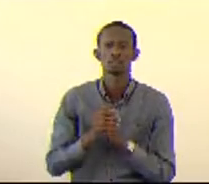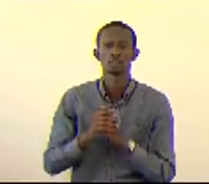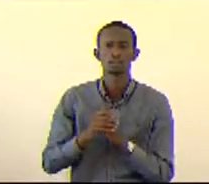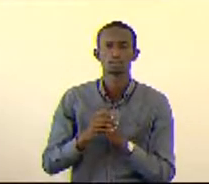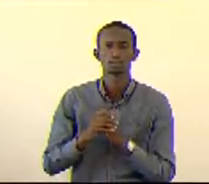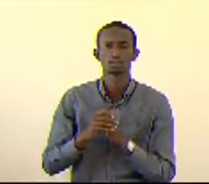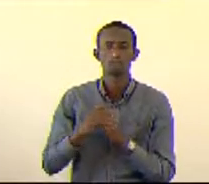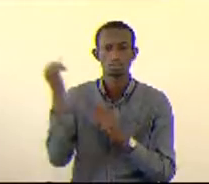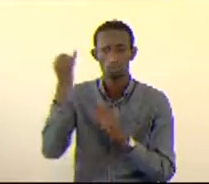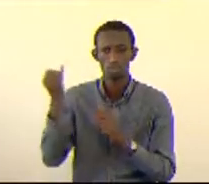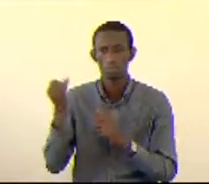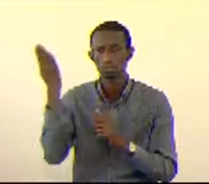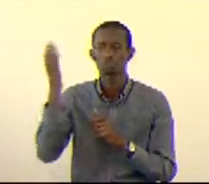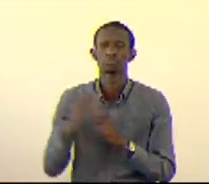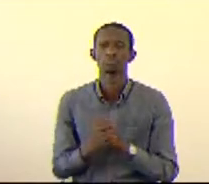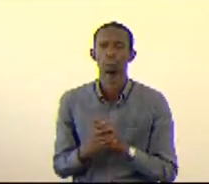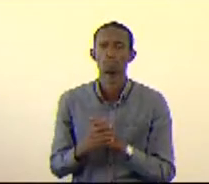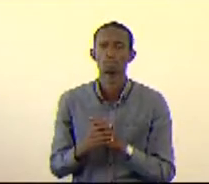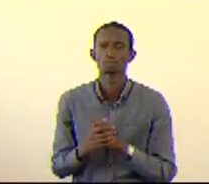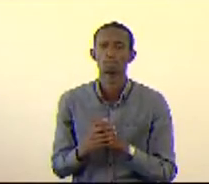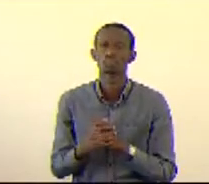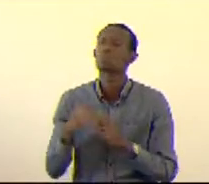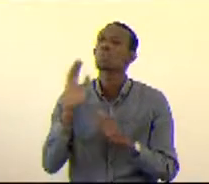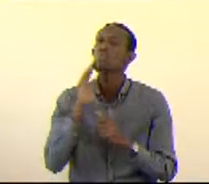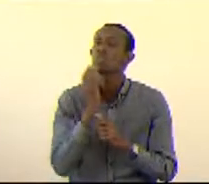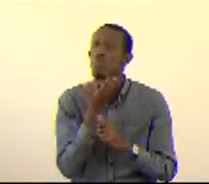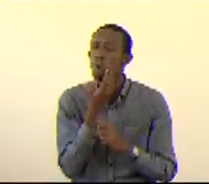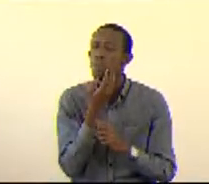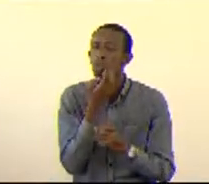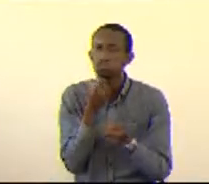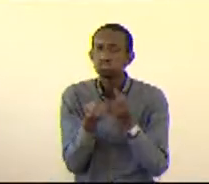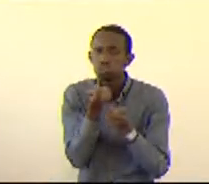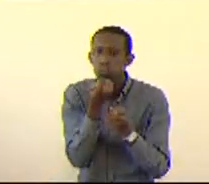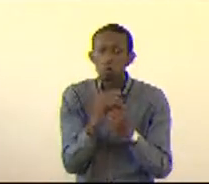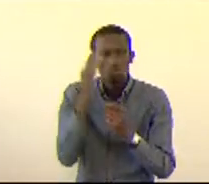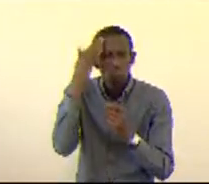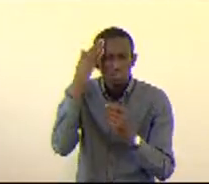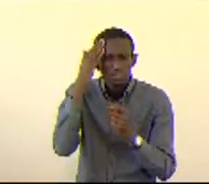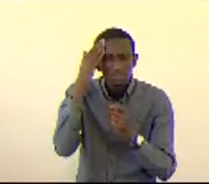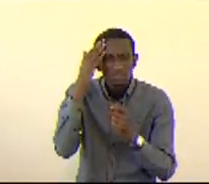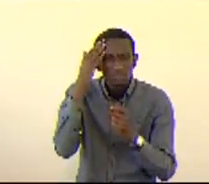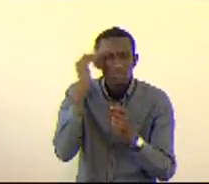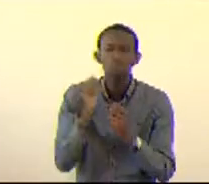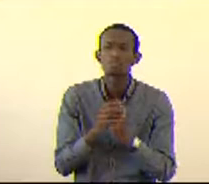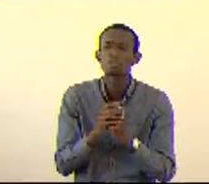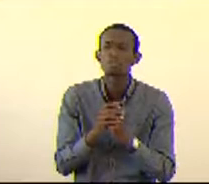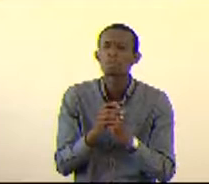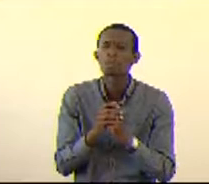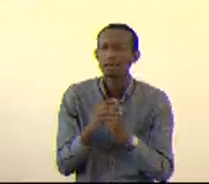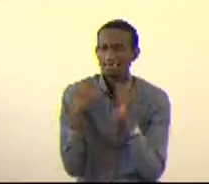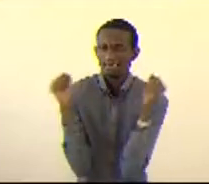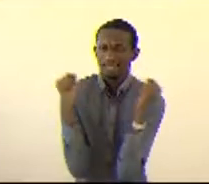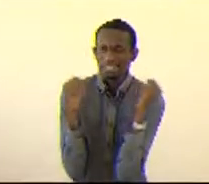for water. So what is the melting point of ice? It is 0 degrees Celsius, which is